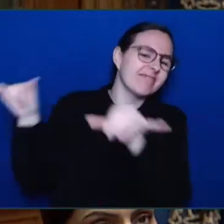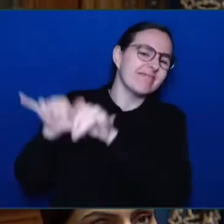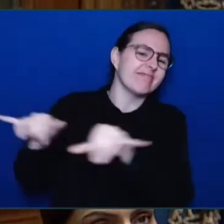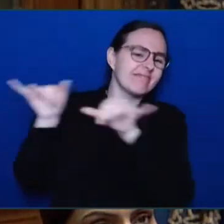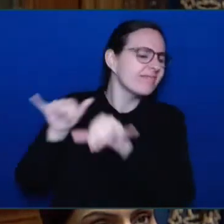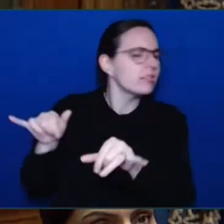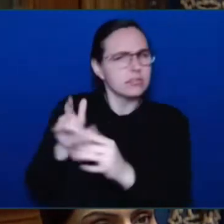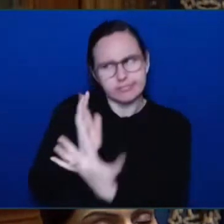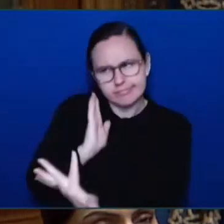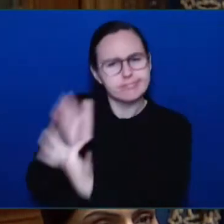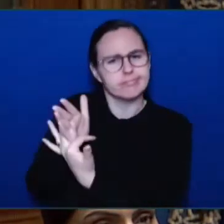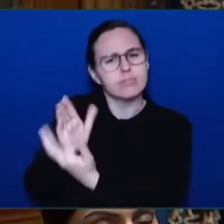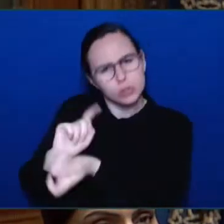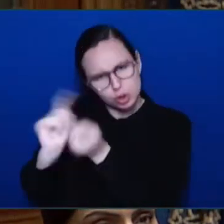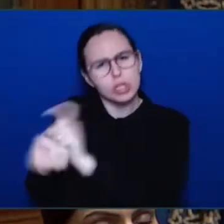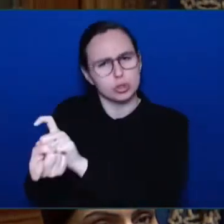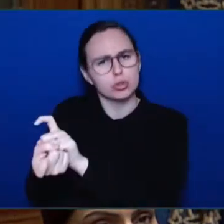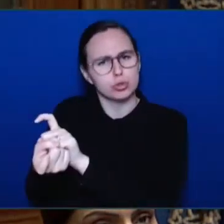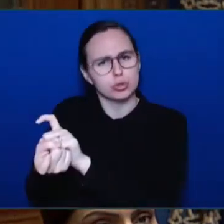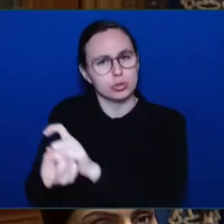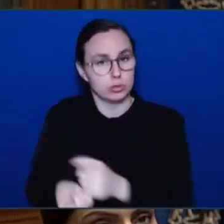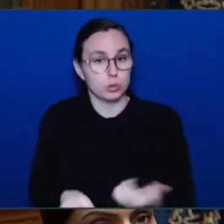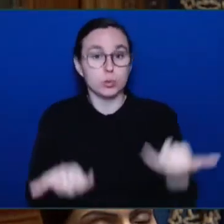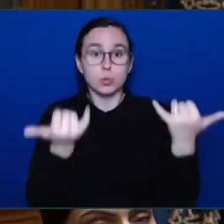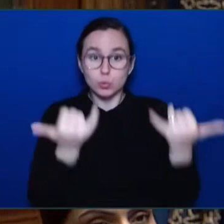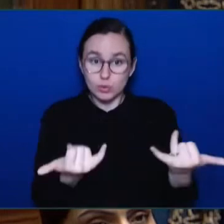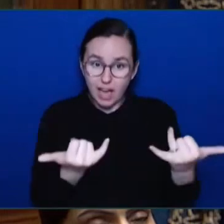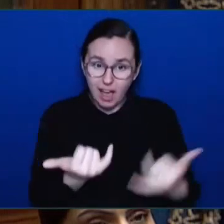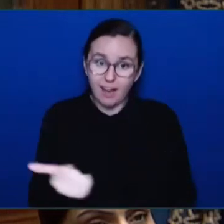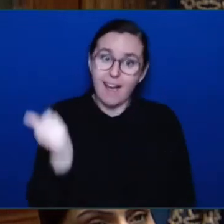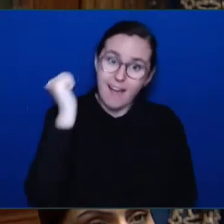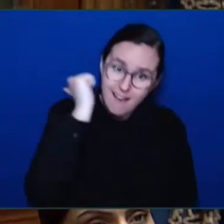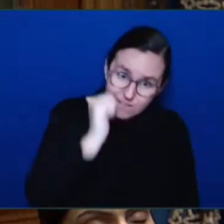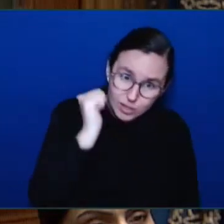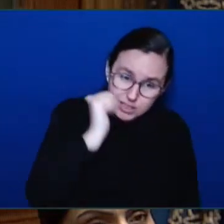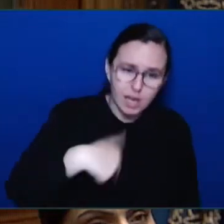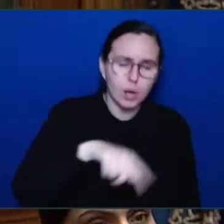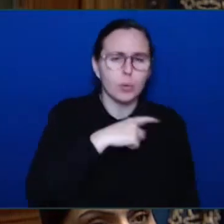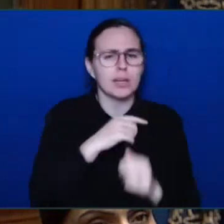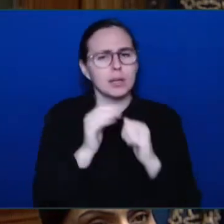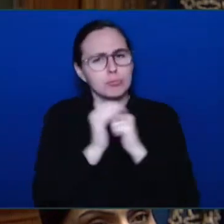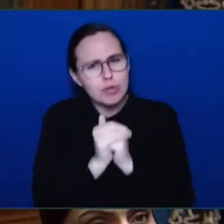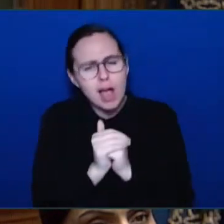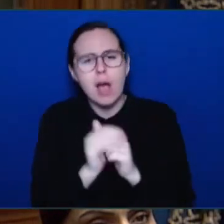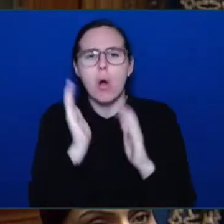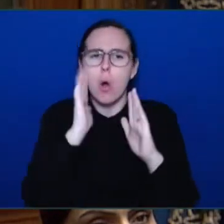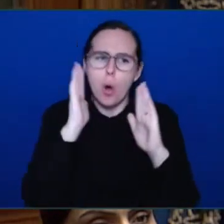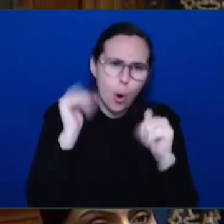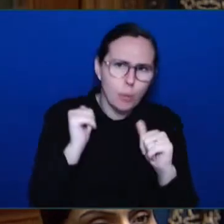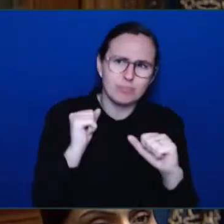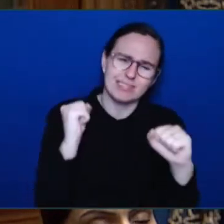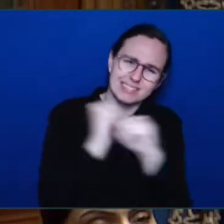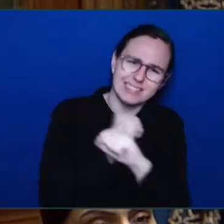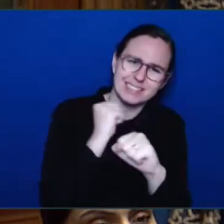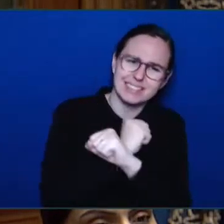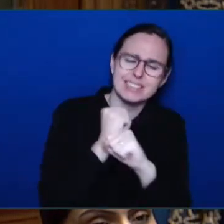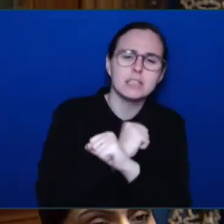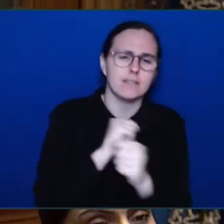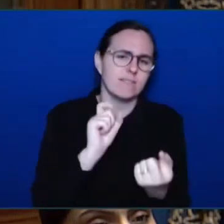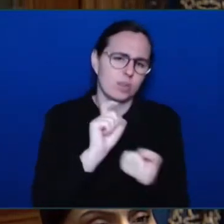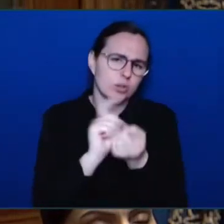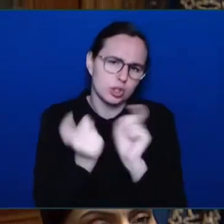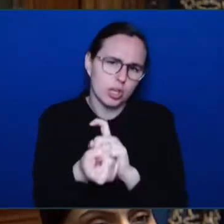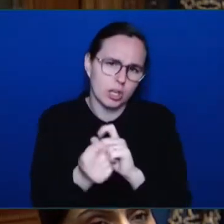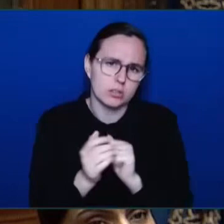fight for institutional change and for our dear ones to return home and for no more stolen sisters.